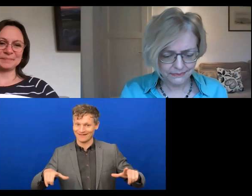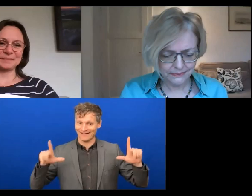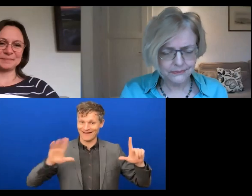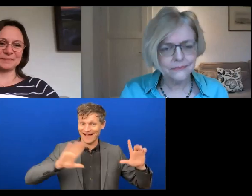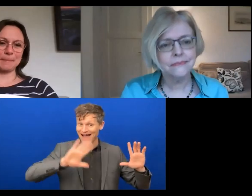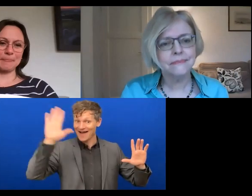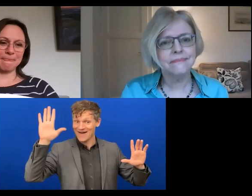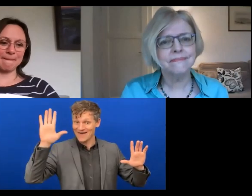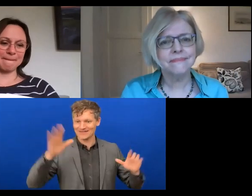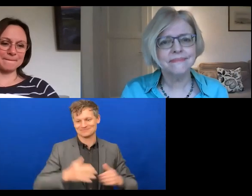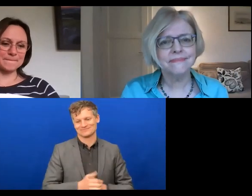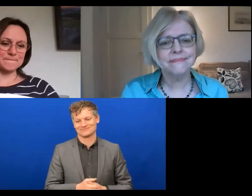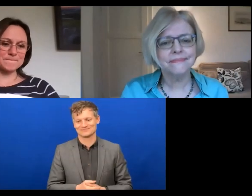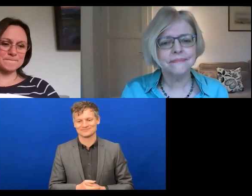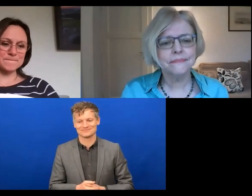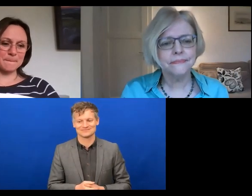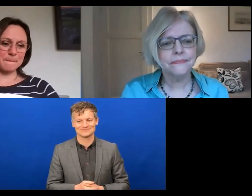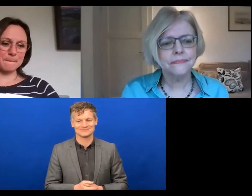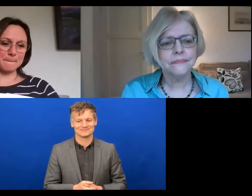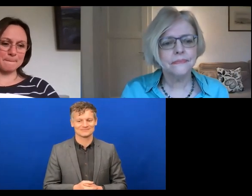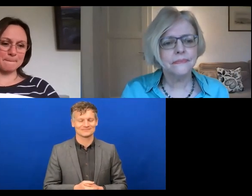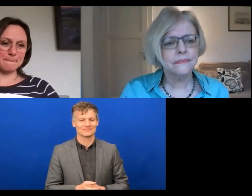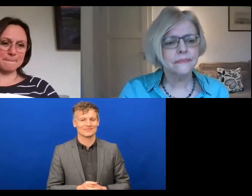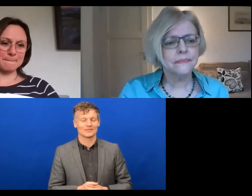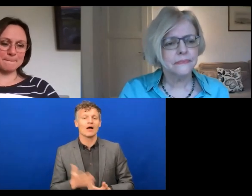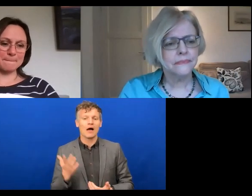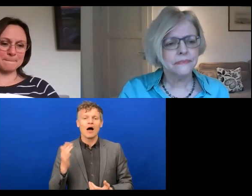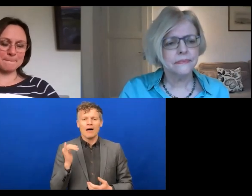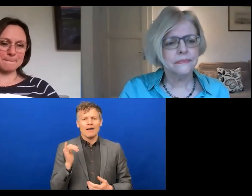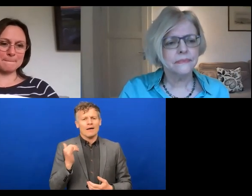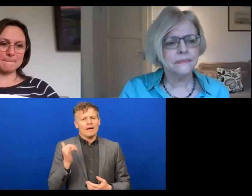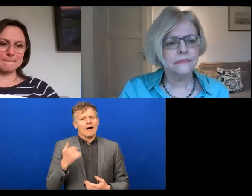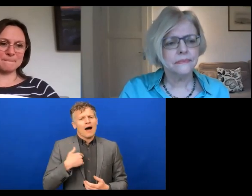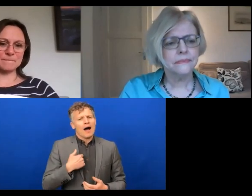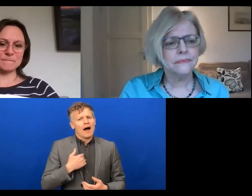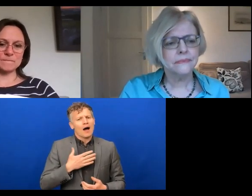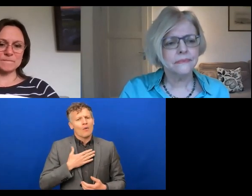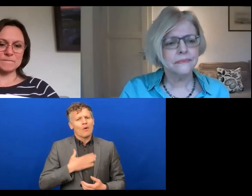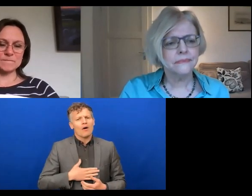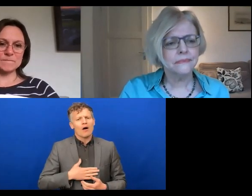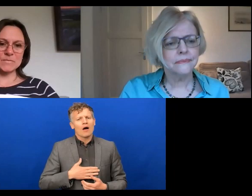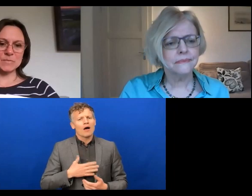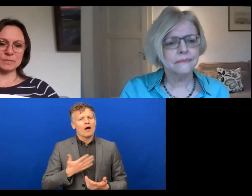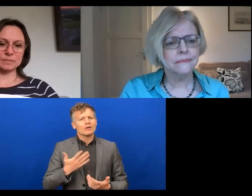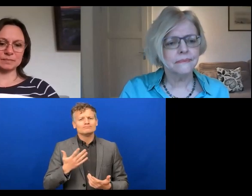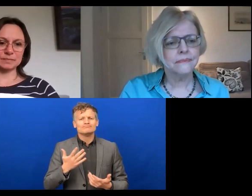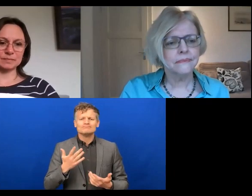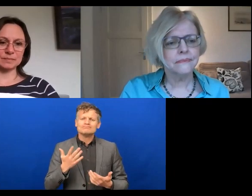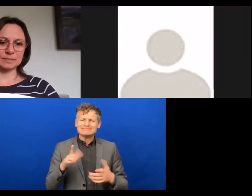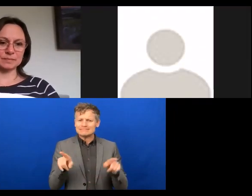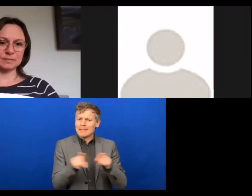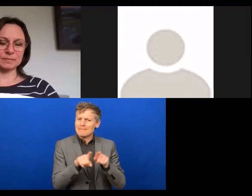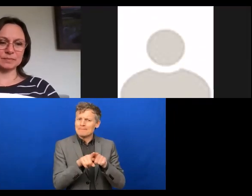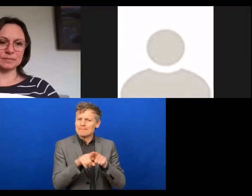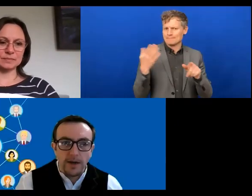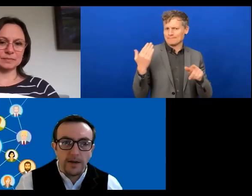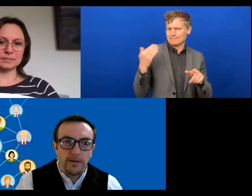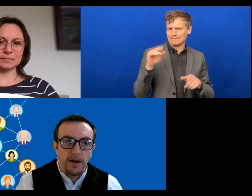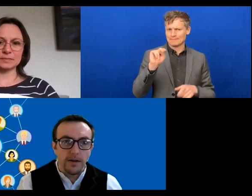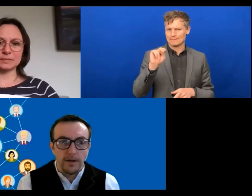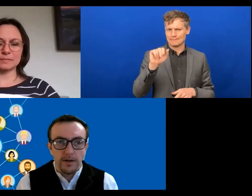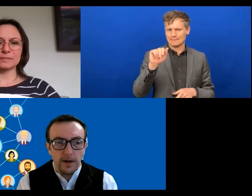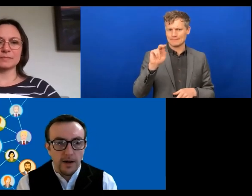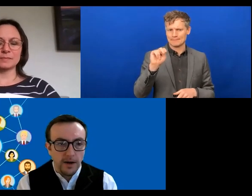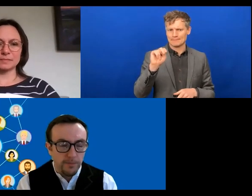So yeah, so I just want to sort of echo some of the things that Nancy has already